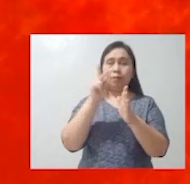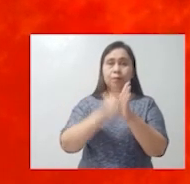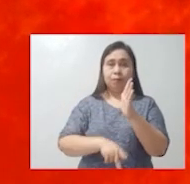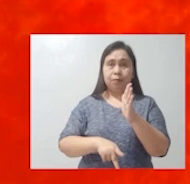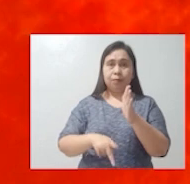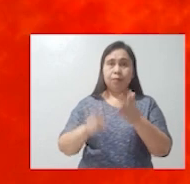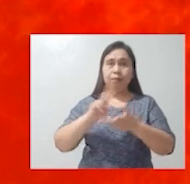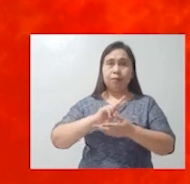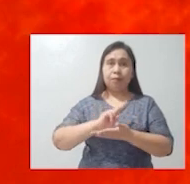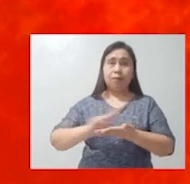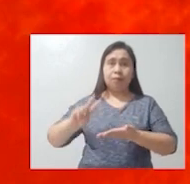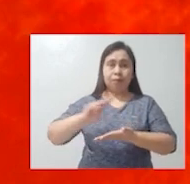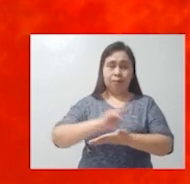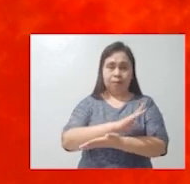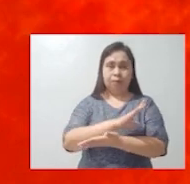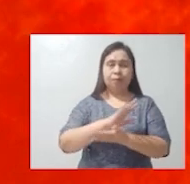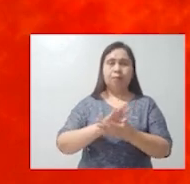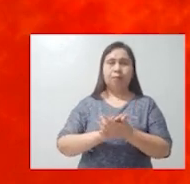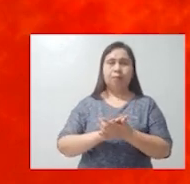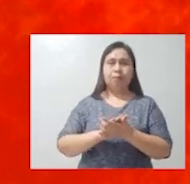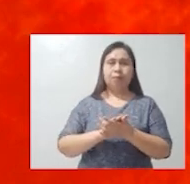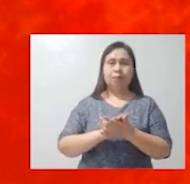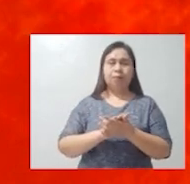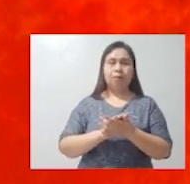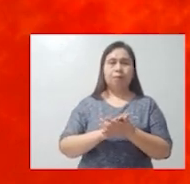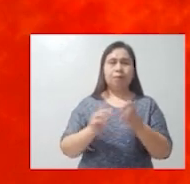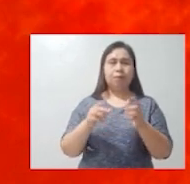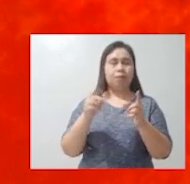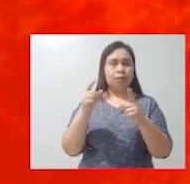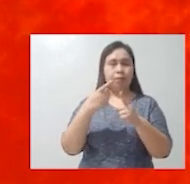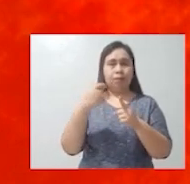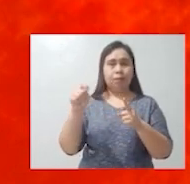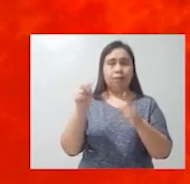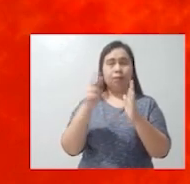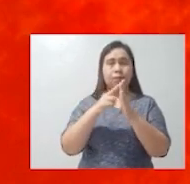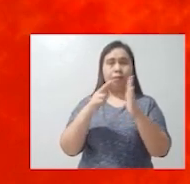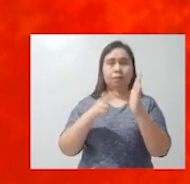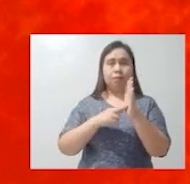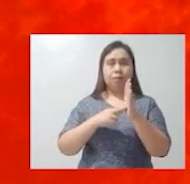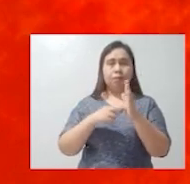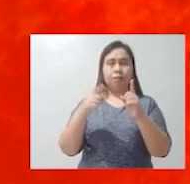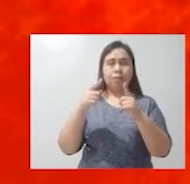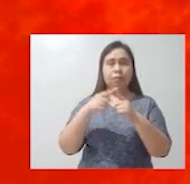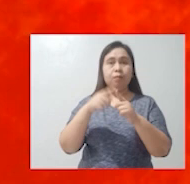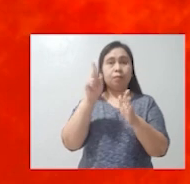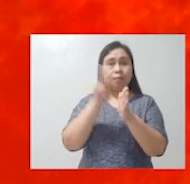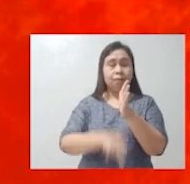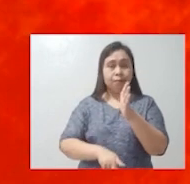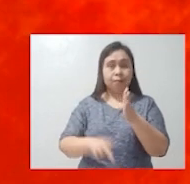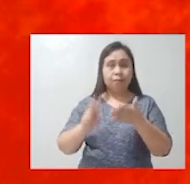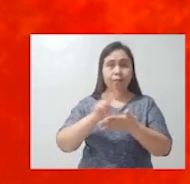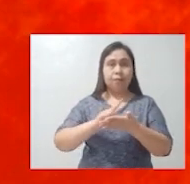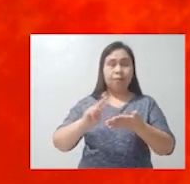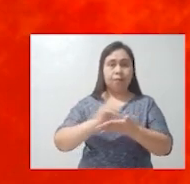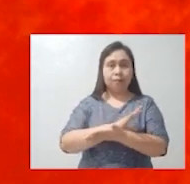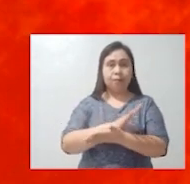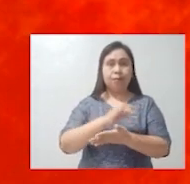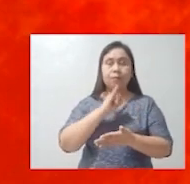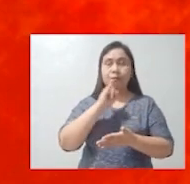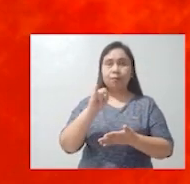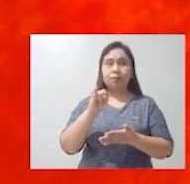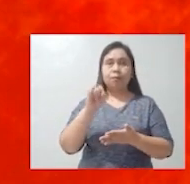The most common protocol for deactivating a virus is the 1 hour 60 degrees Celsius heating